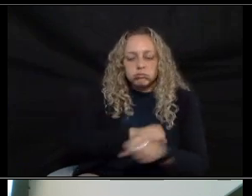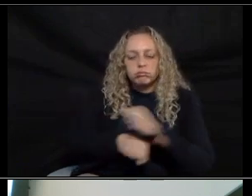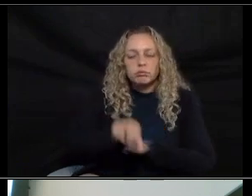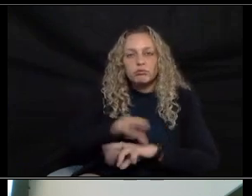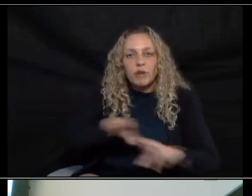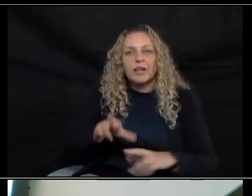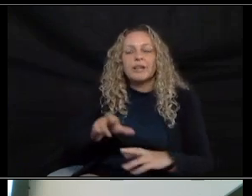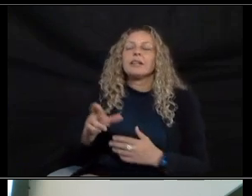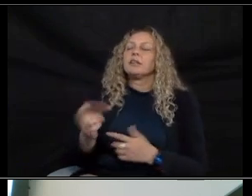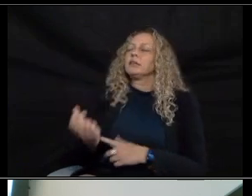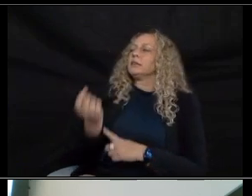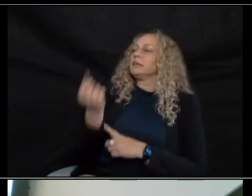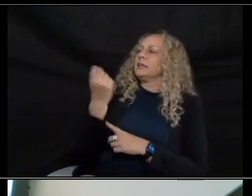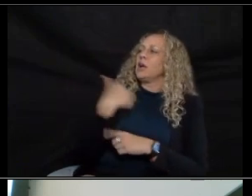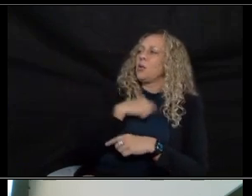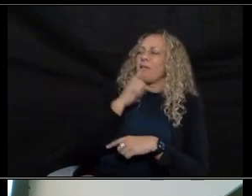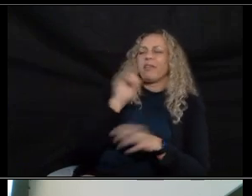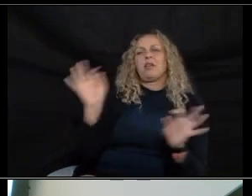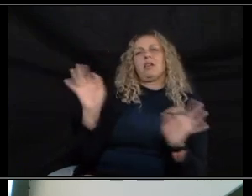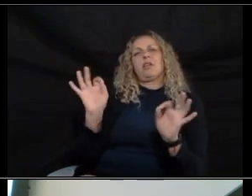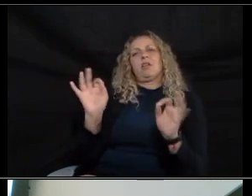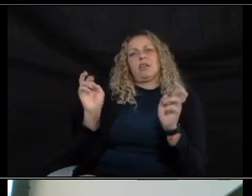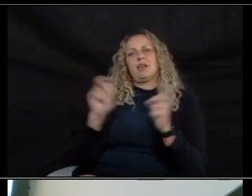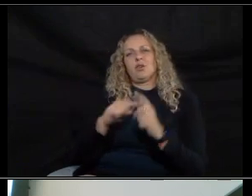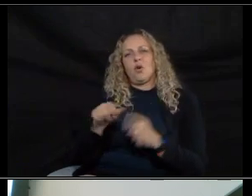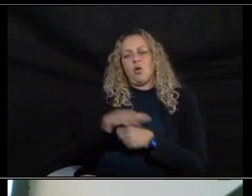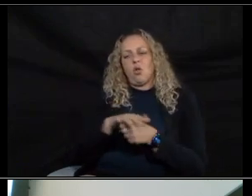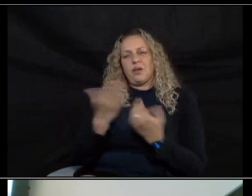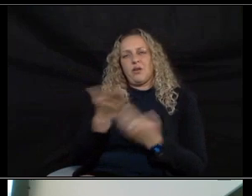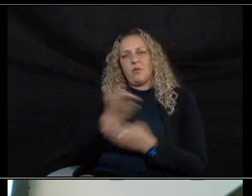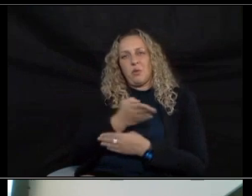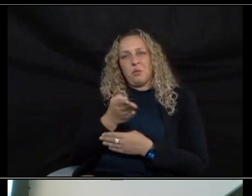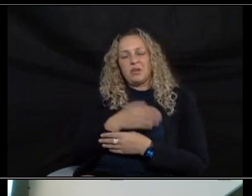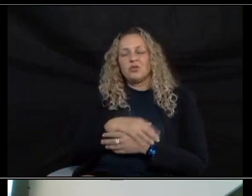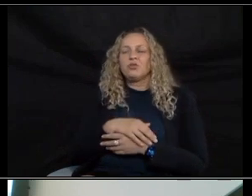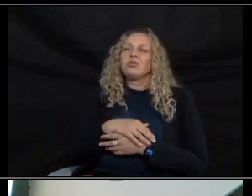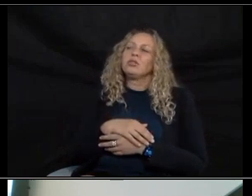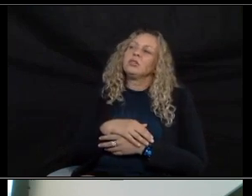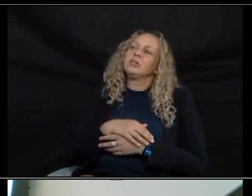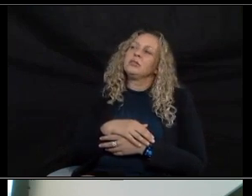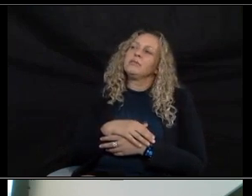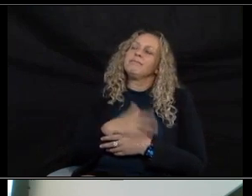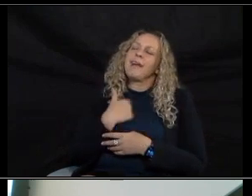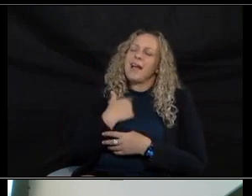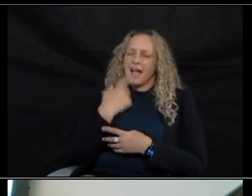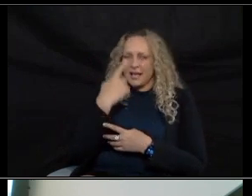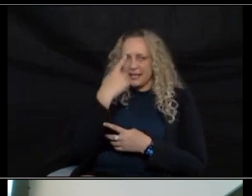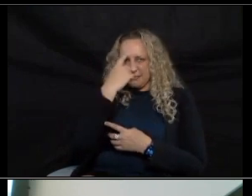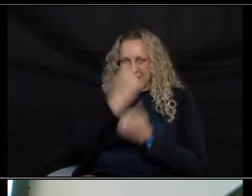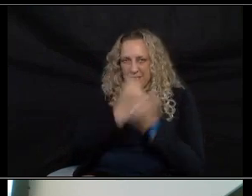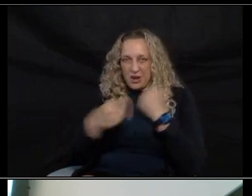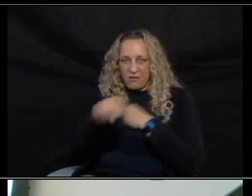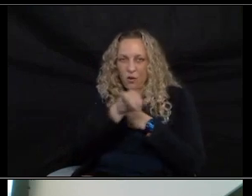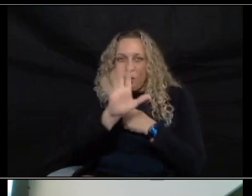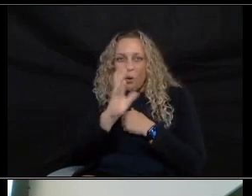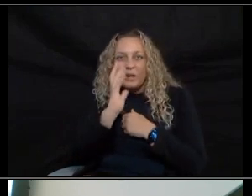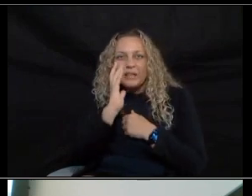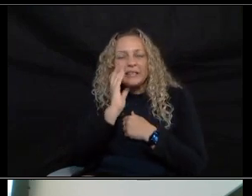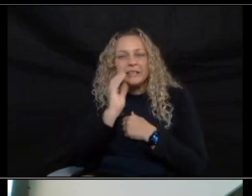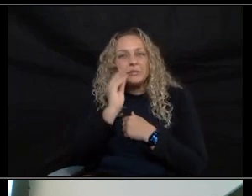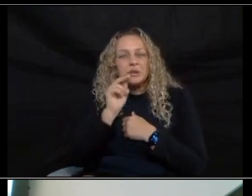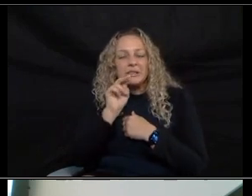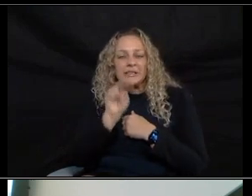we think this is a minor issue or one localized here in Boynton Beach, I suspect many of you have seen a